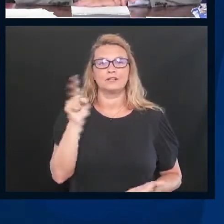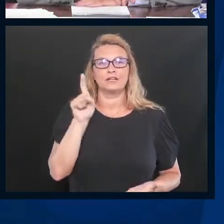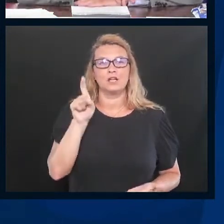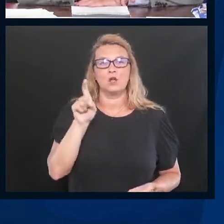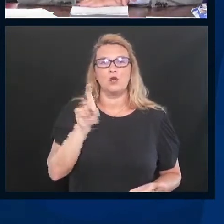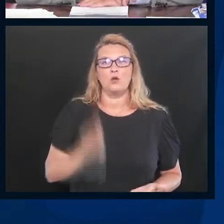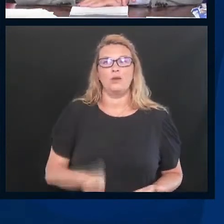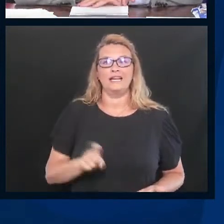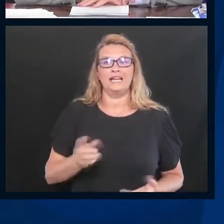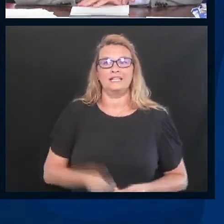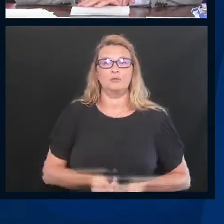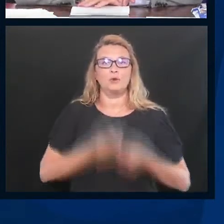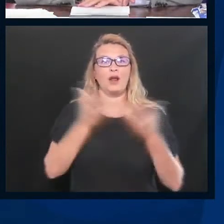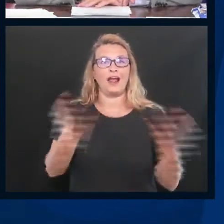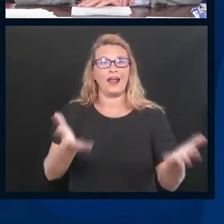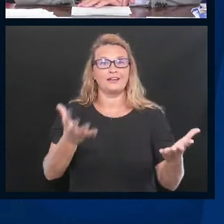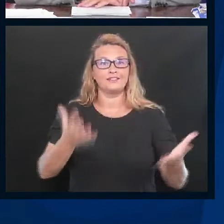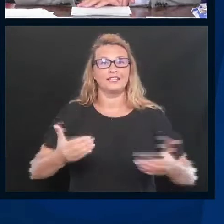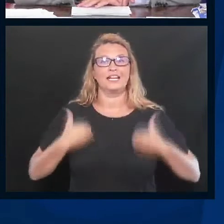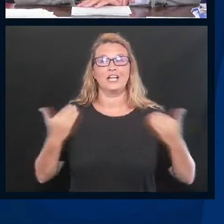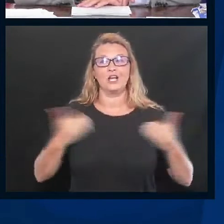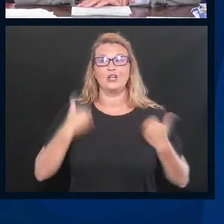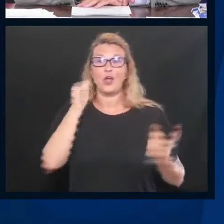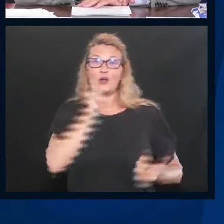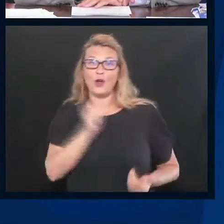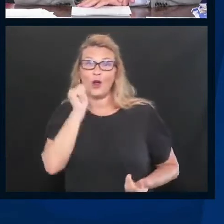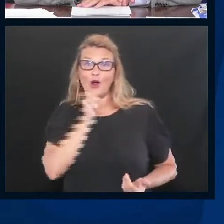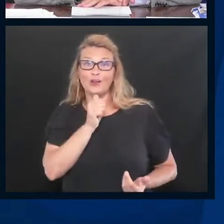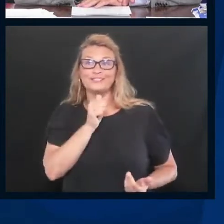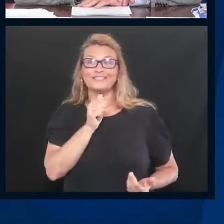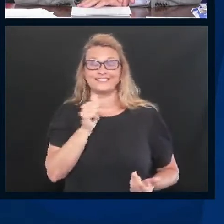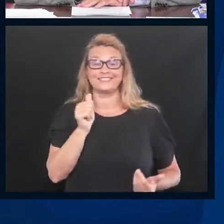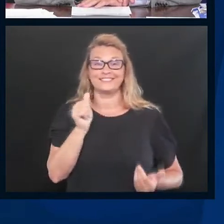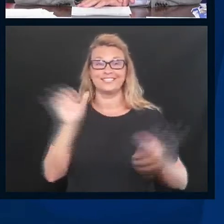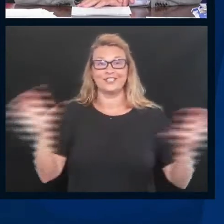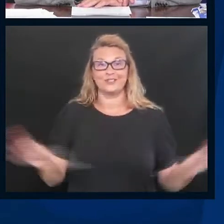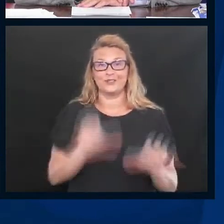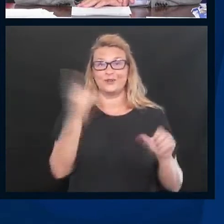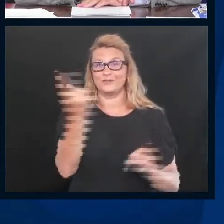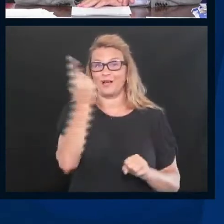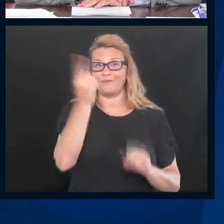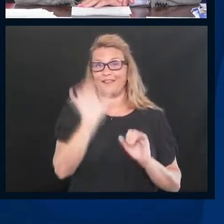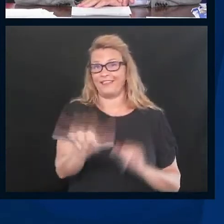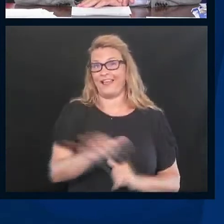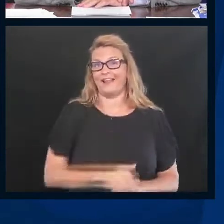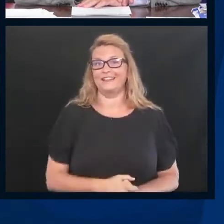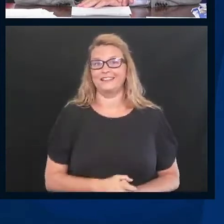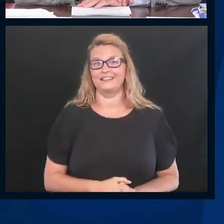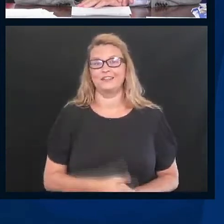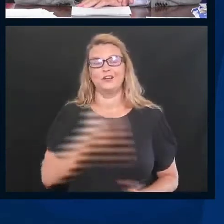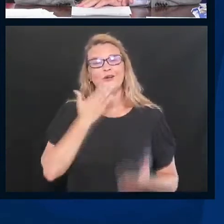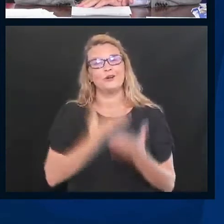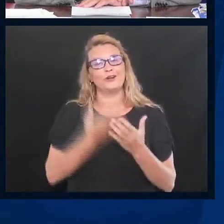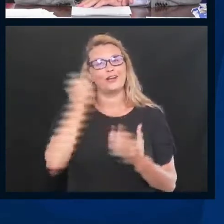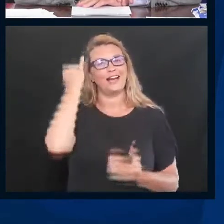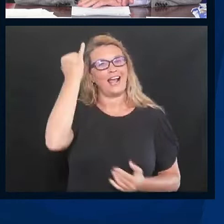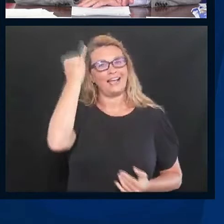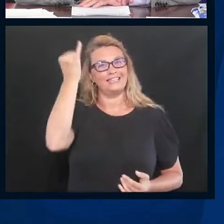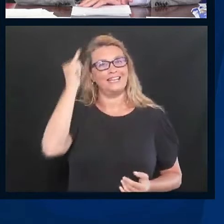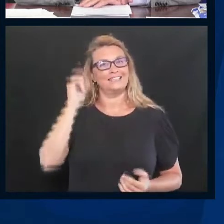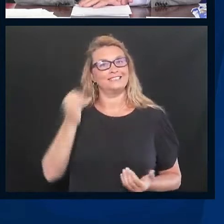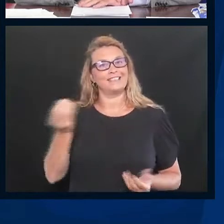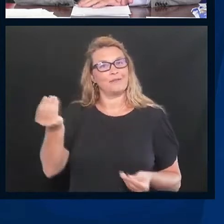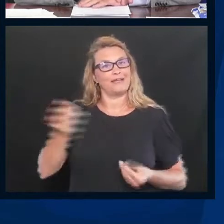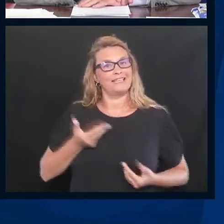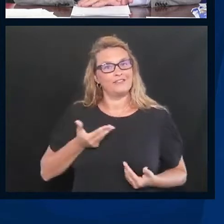appeal to the young girls and everything to be able to do something there. And so a lot of good ideas that have come to me, and